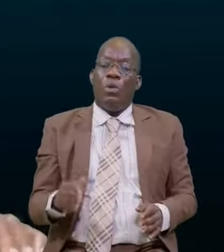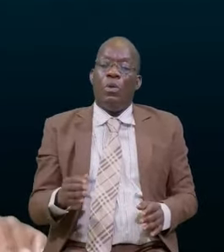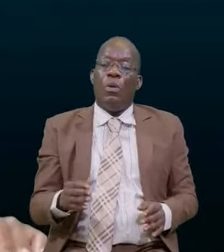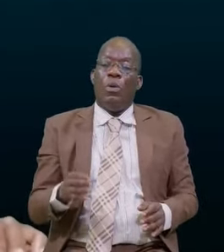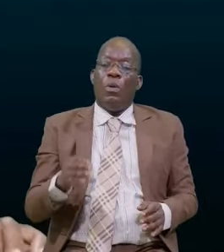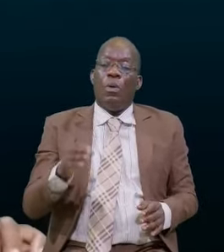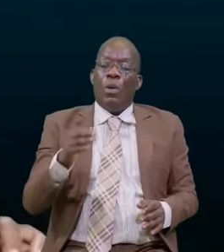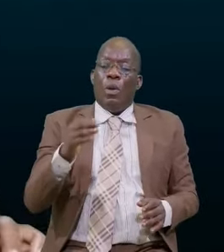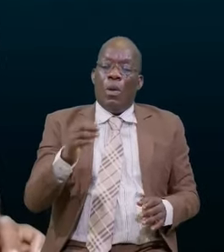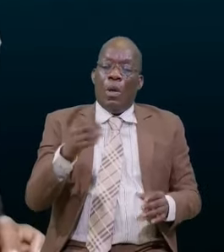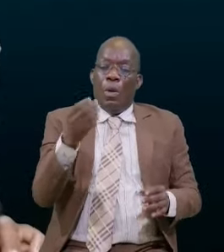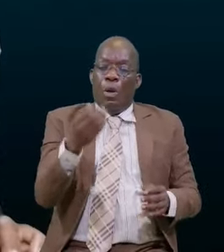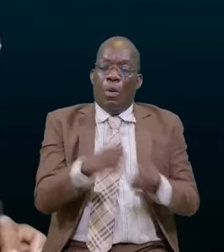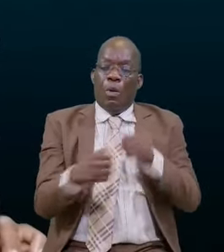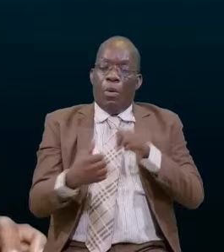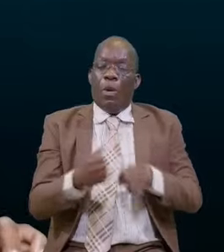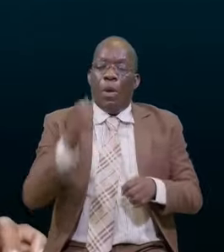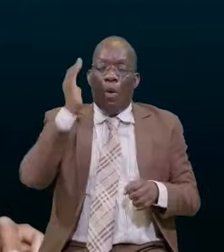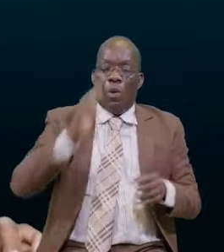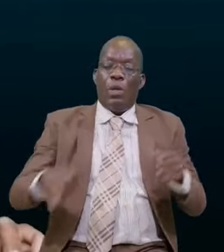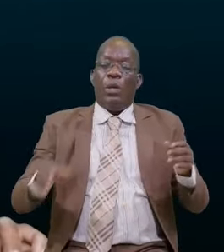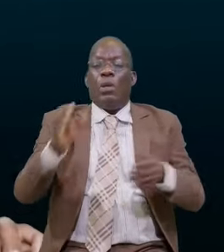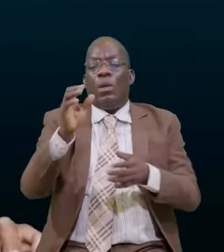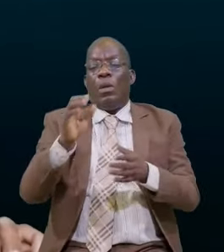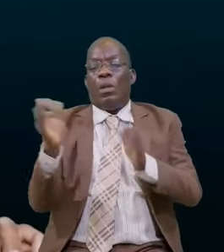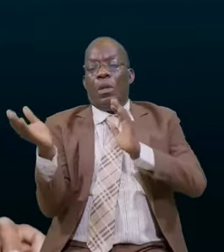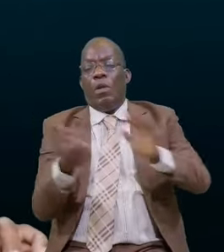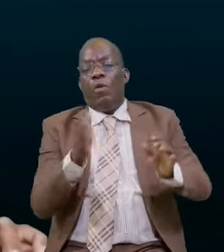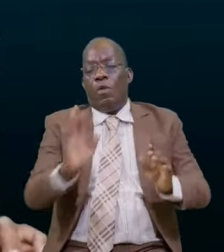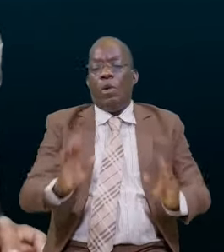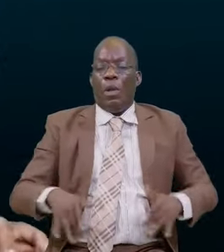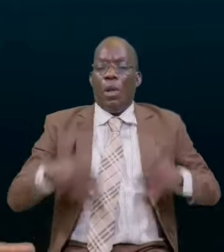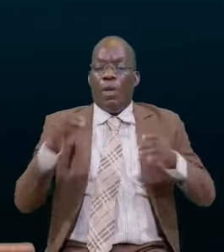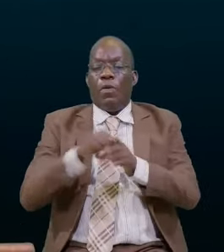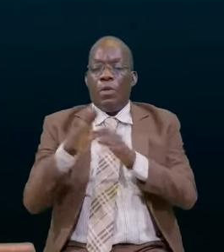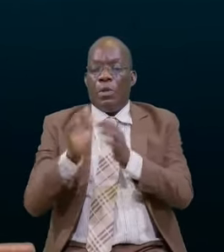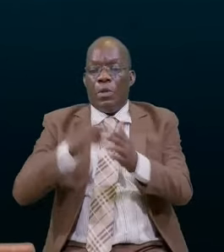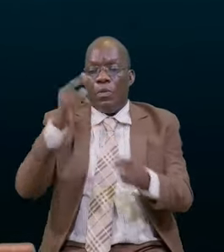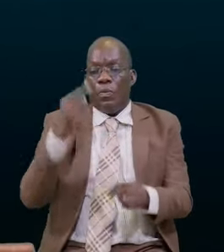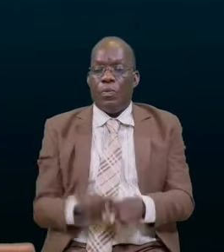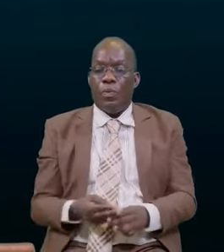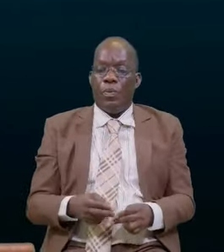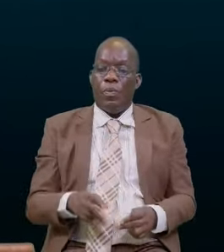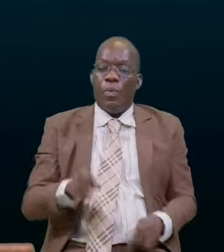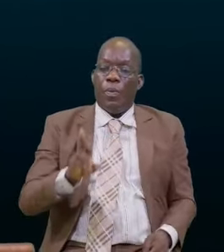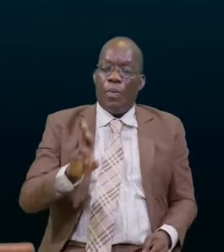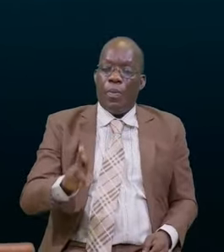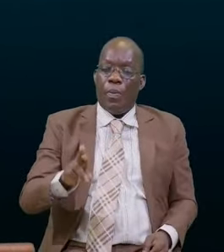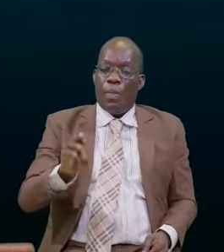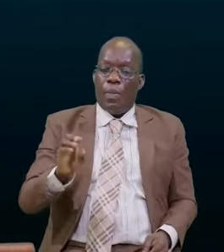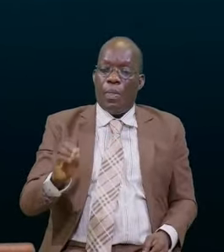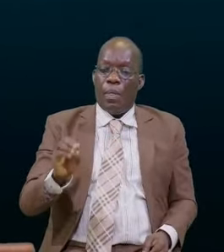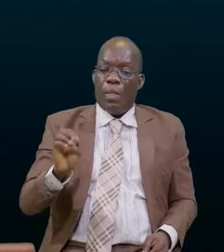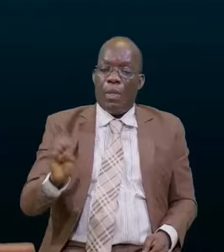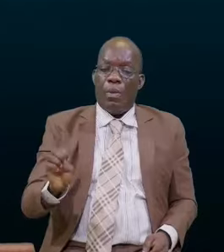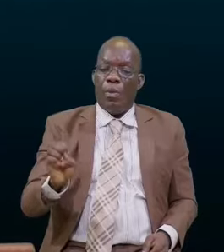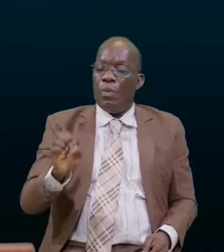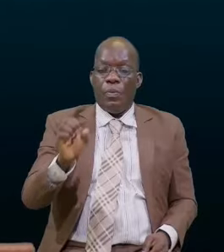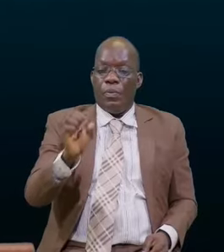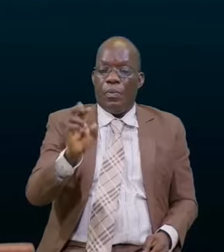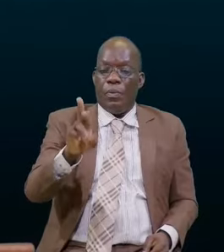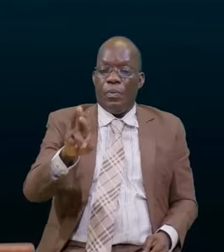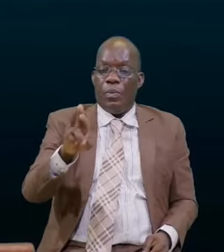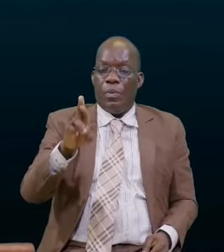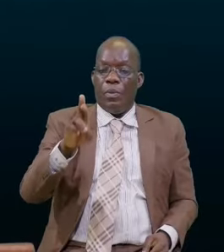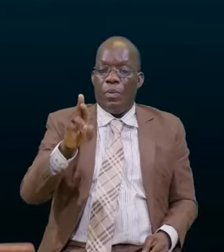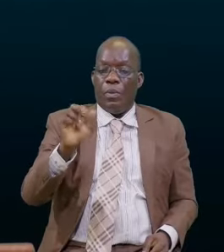disappear from your life the Bible tells us in the Book of Romans chapter 6 verse 18